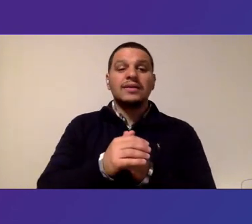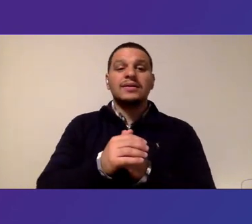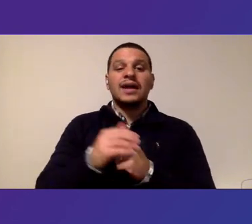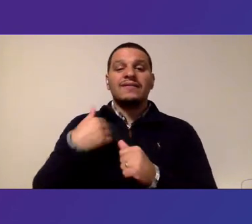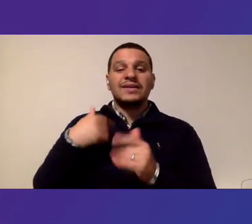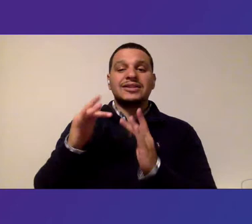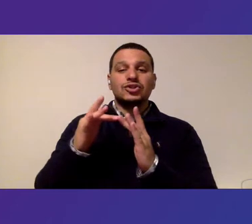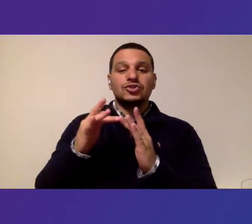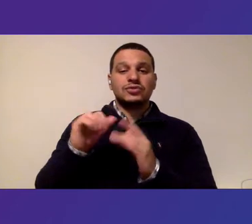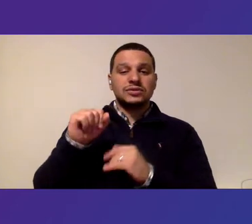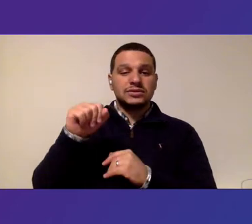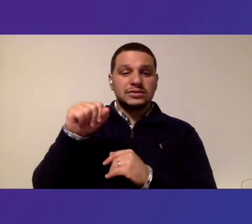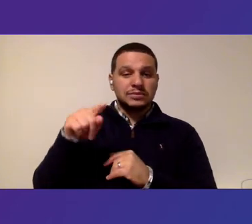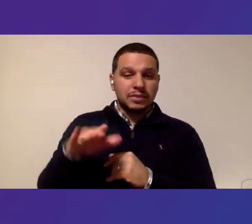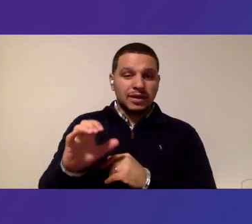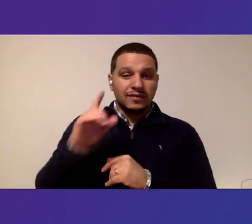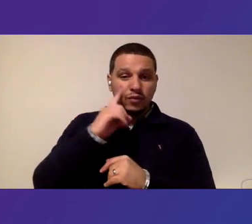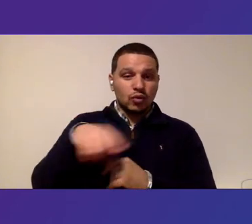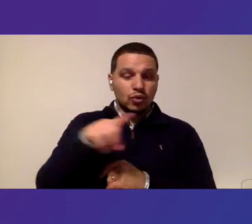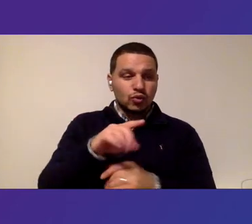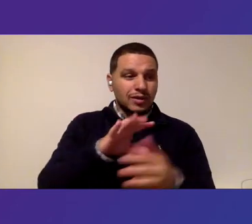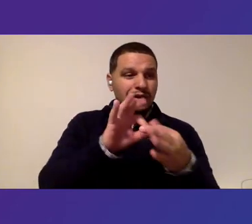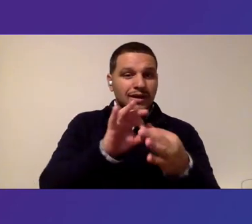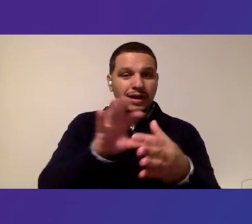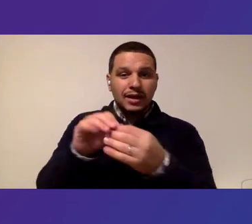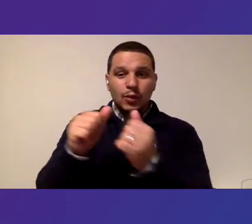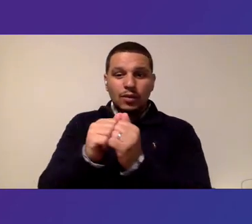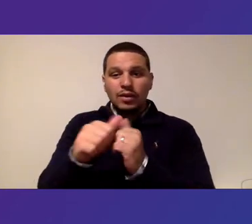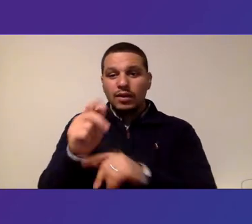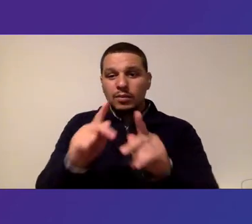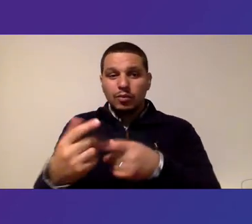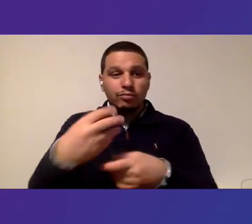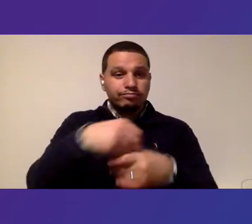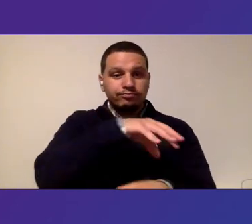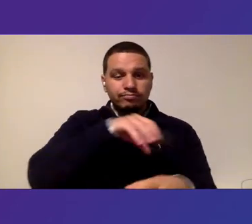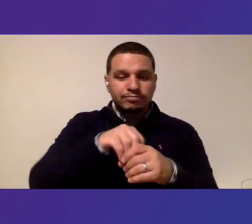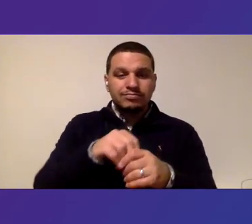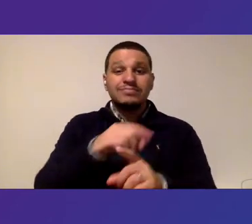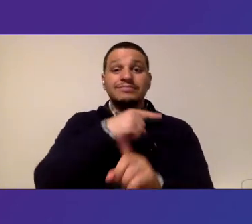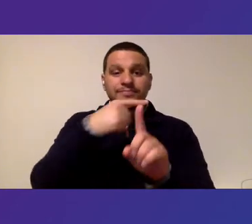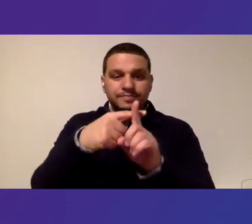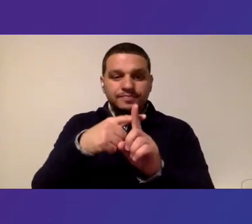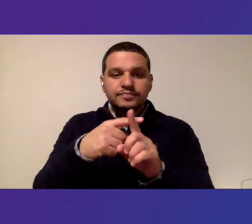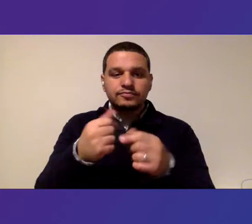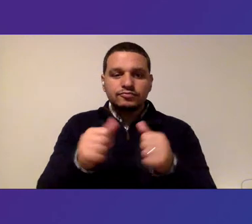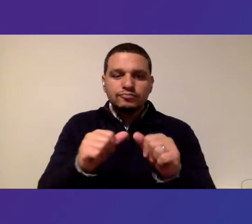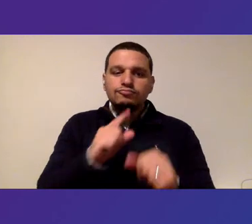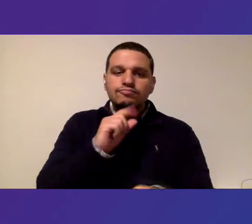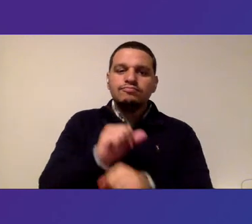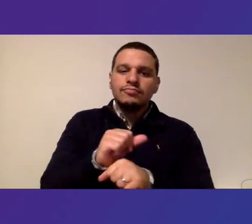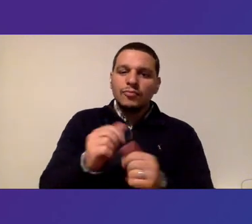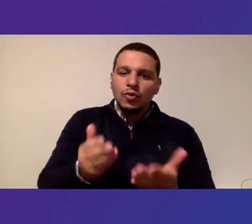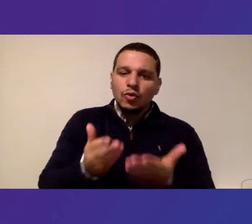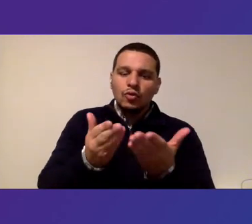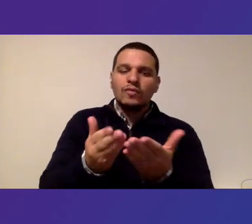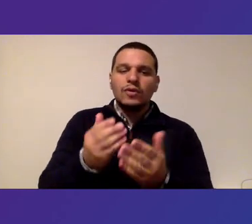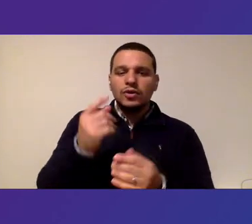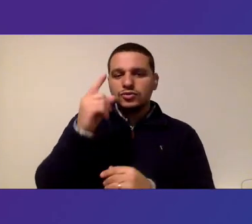you to connect and digest with fellow participants, in addition to tried and true offerings such as the Smart